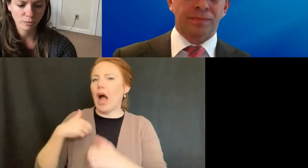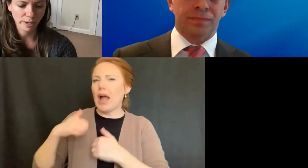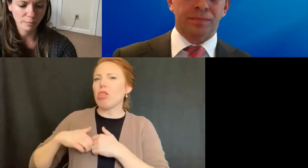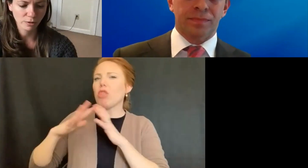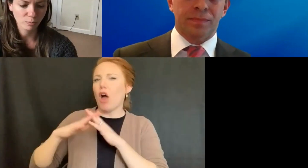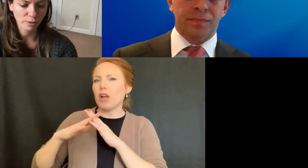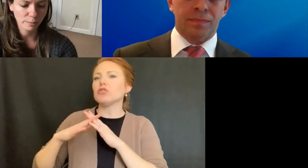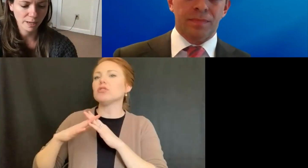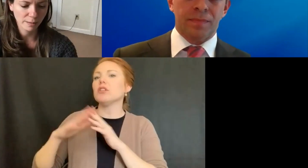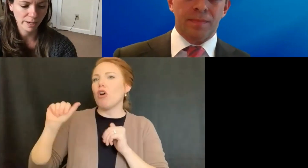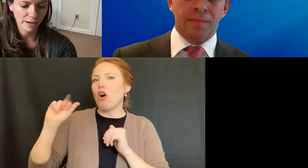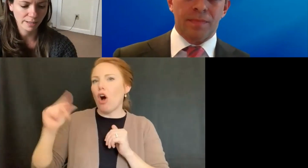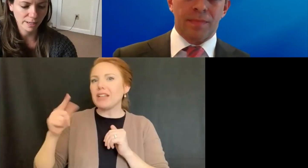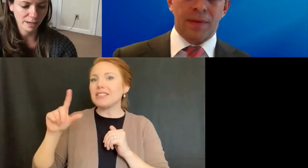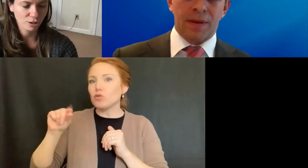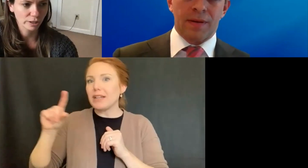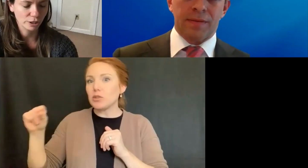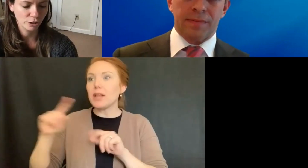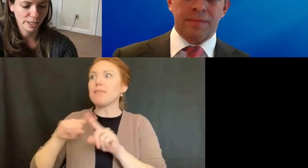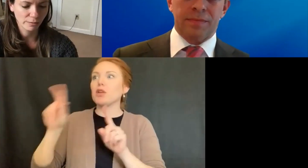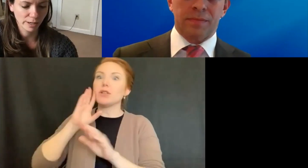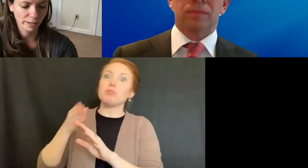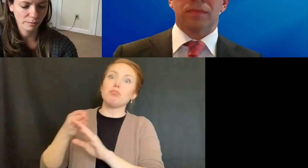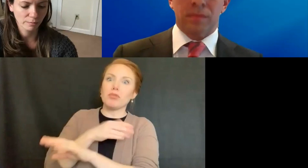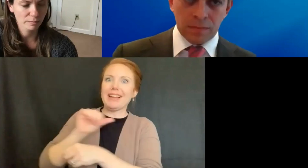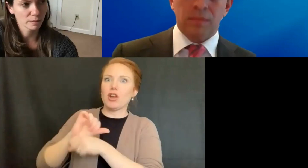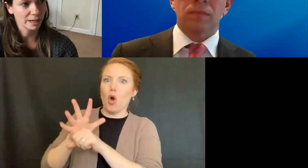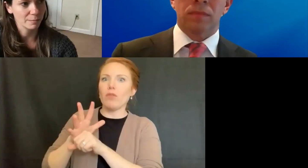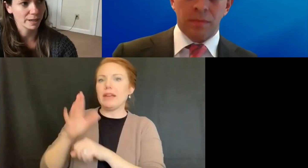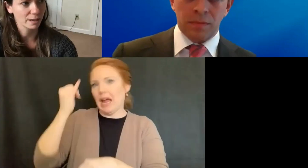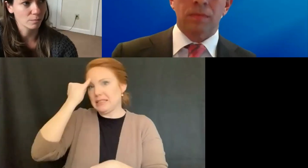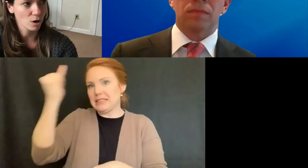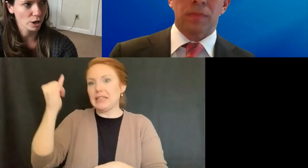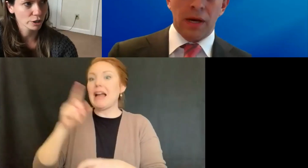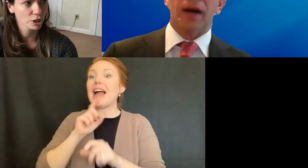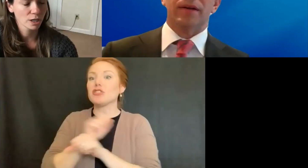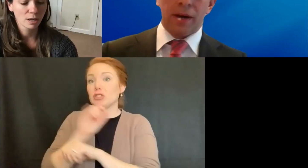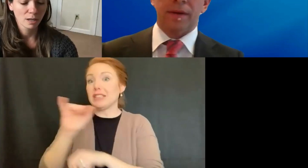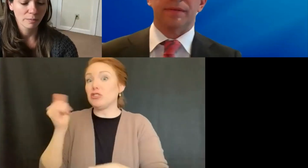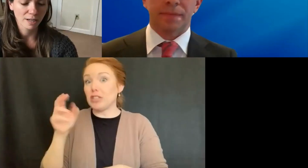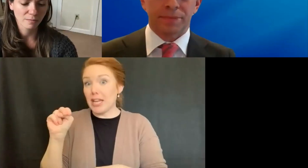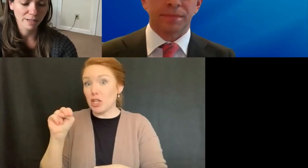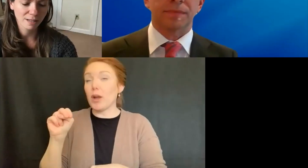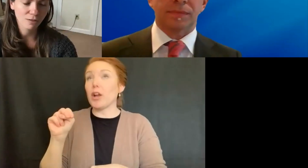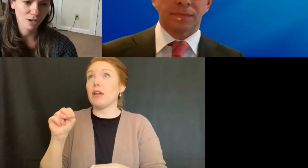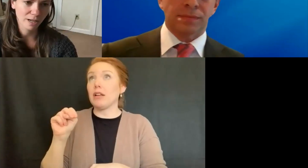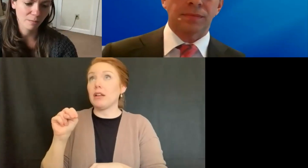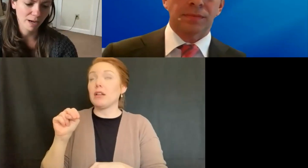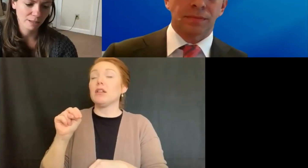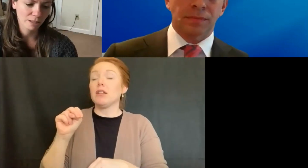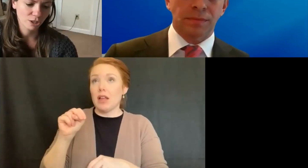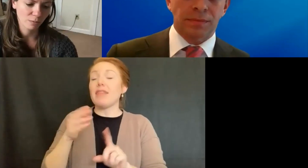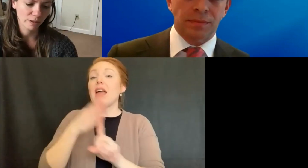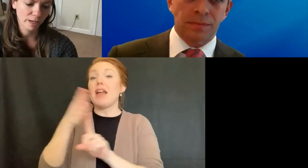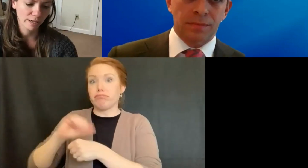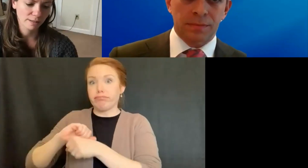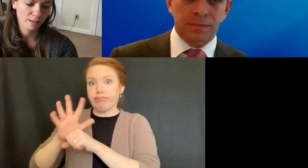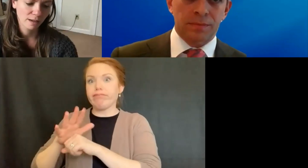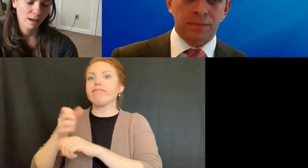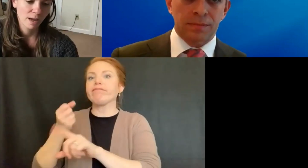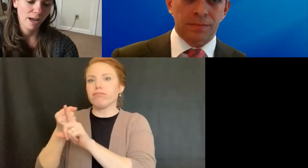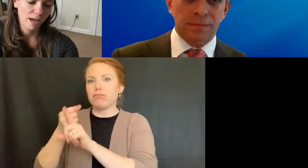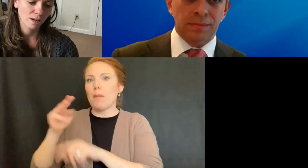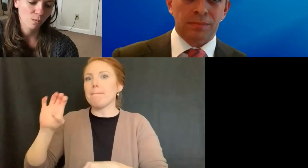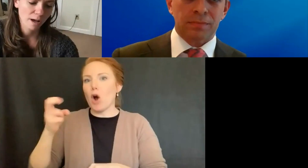of 2020, but it's a pre-pandemic idea. Actually, in January, the pandemic hit in March. Yeah. Because of myself trying to get back to the gym with